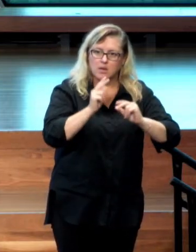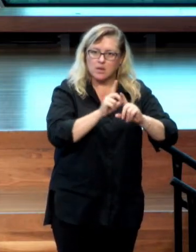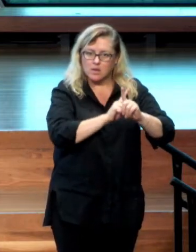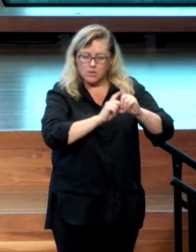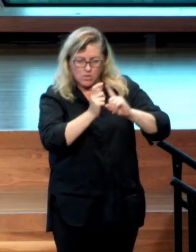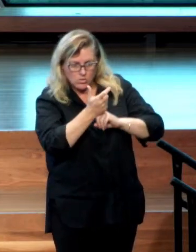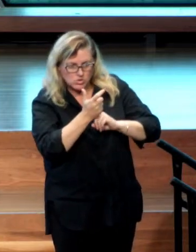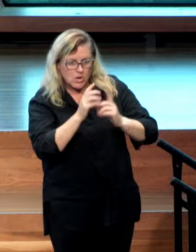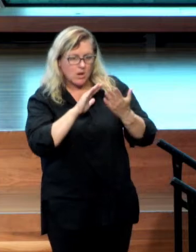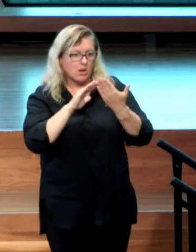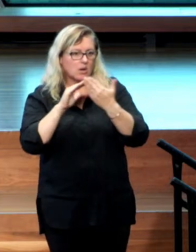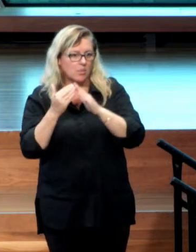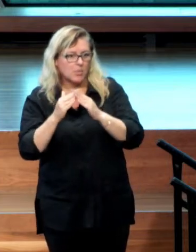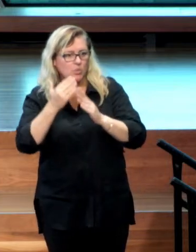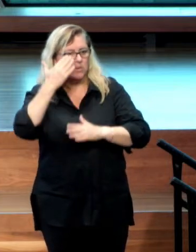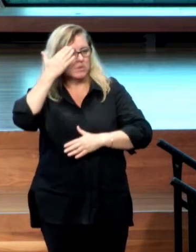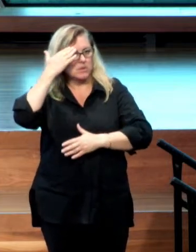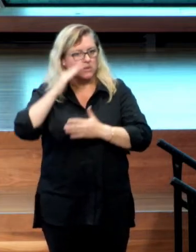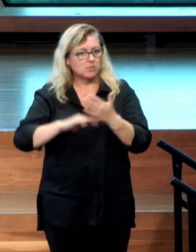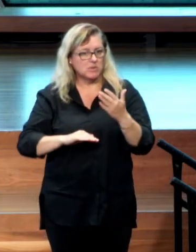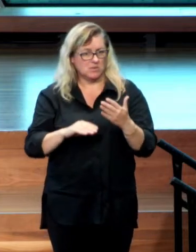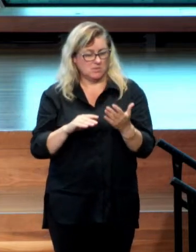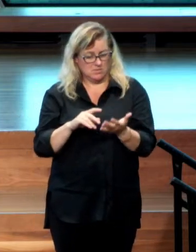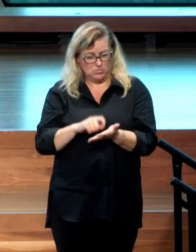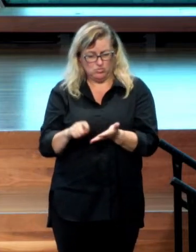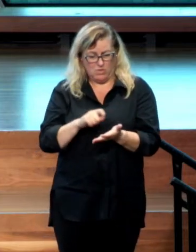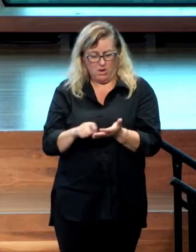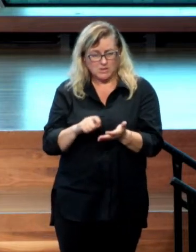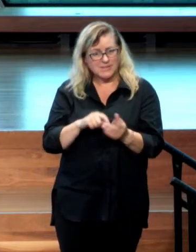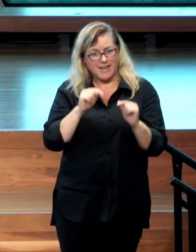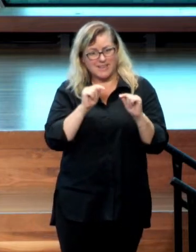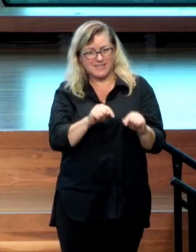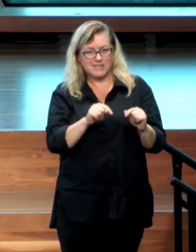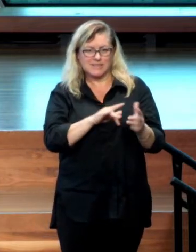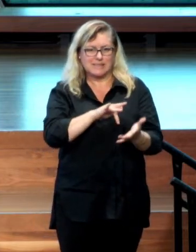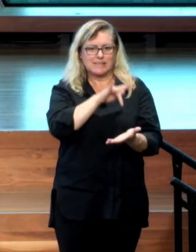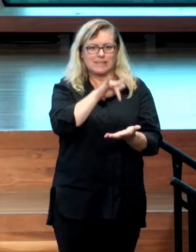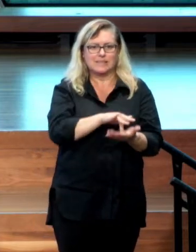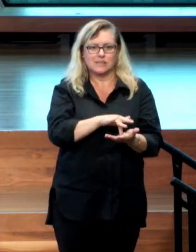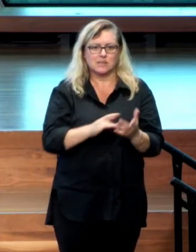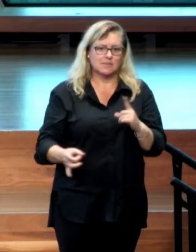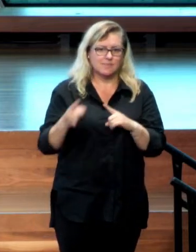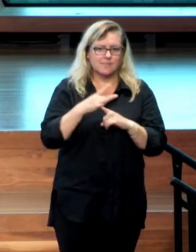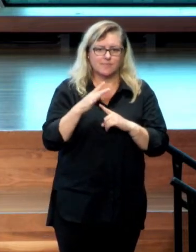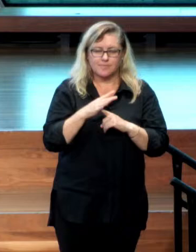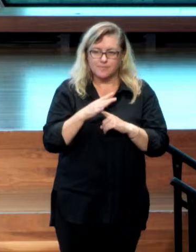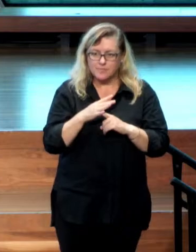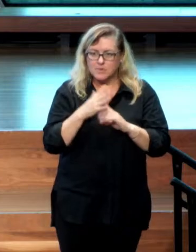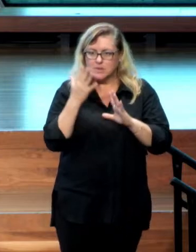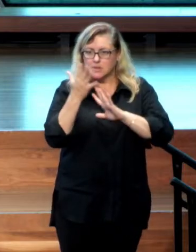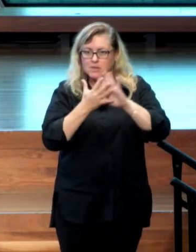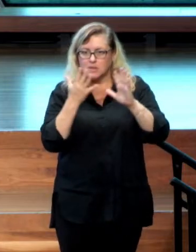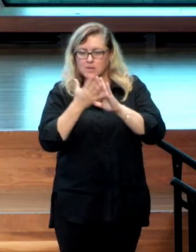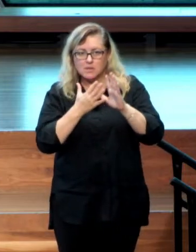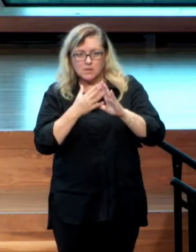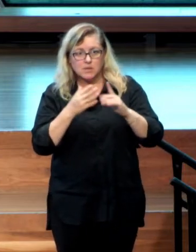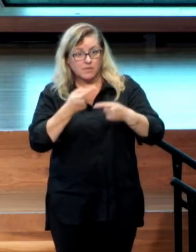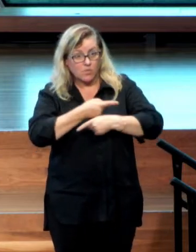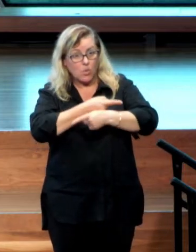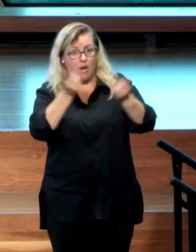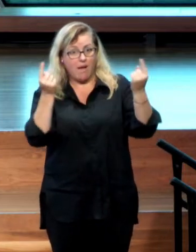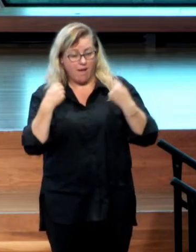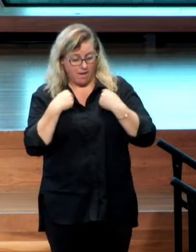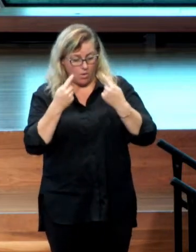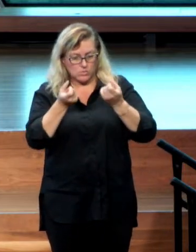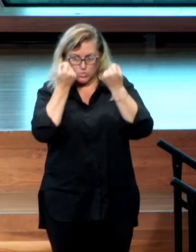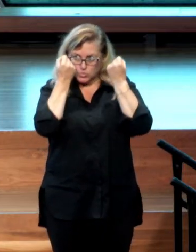experiences. Writers are central to our cultural richness, to the very fabric of our communal understanding of